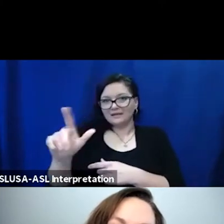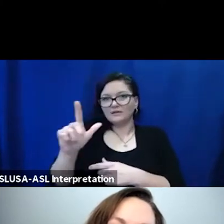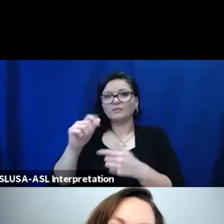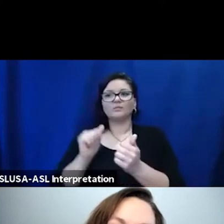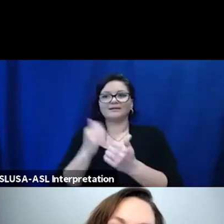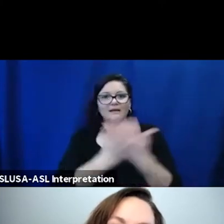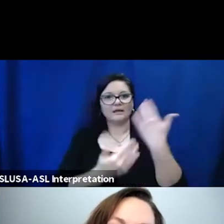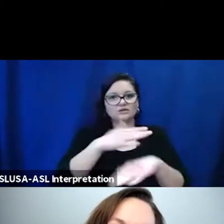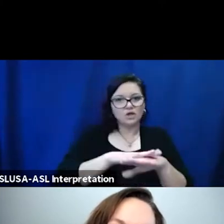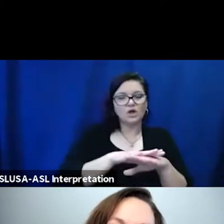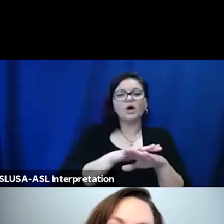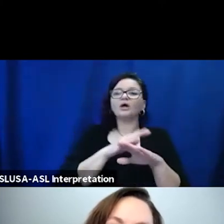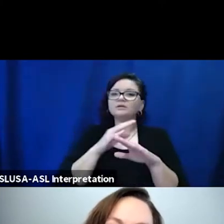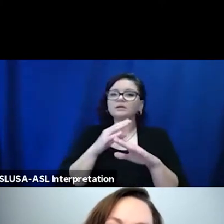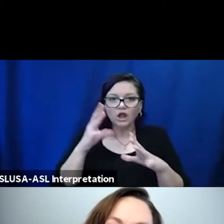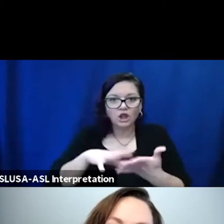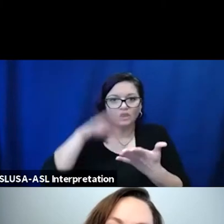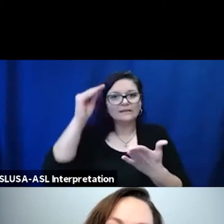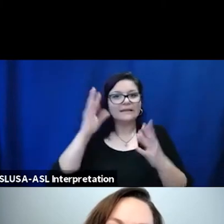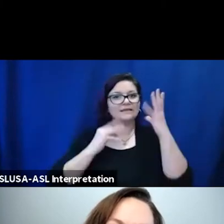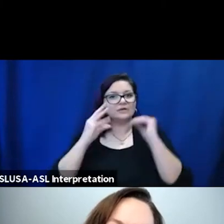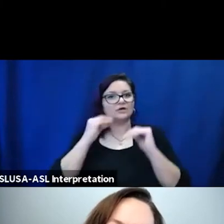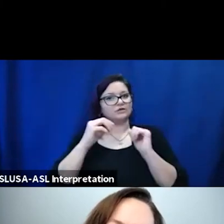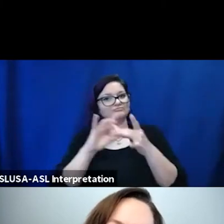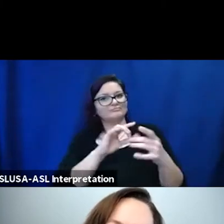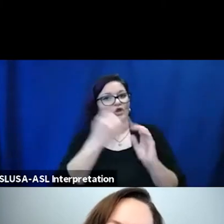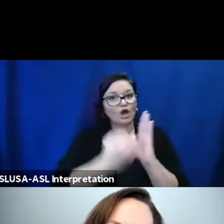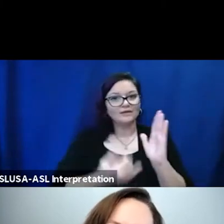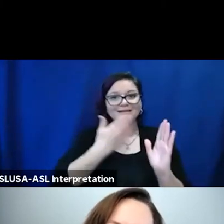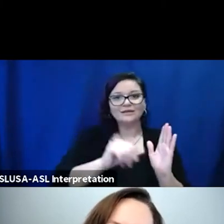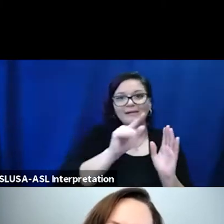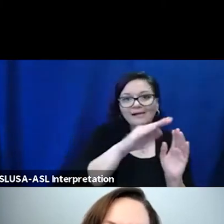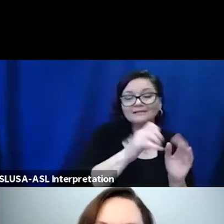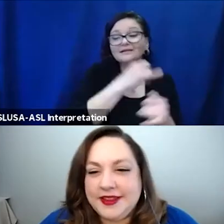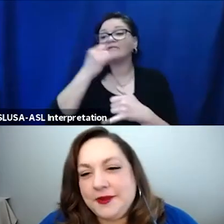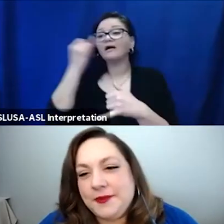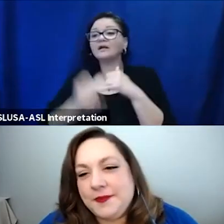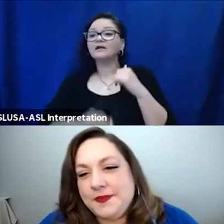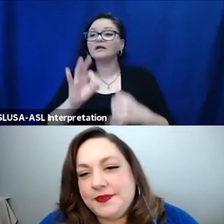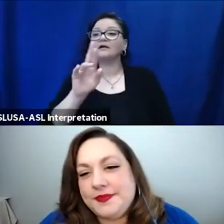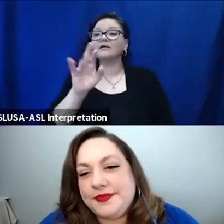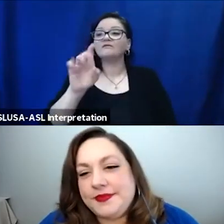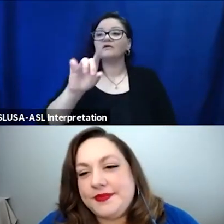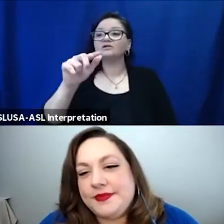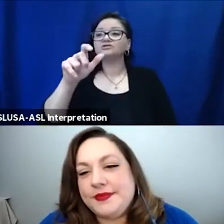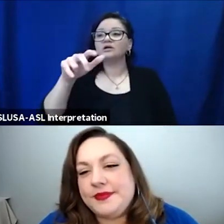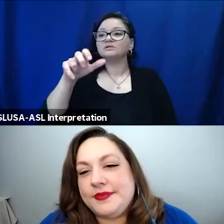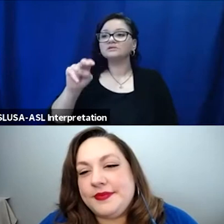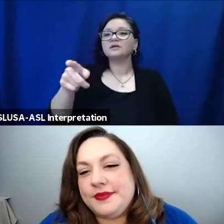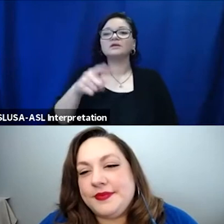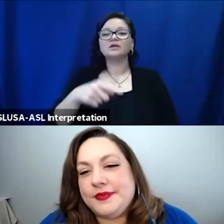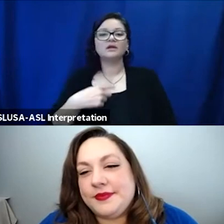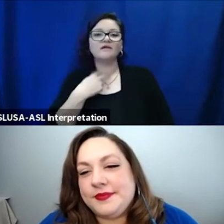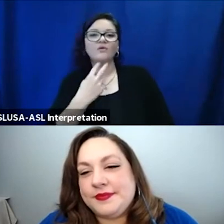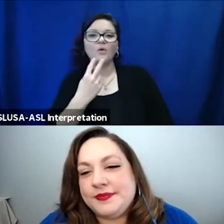cultural arts learning experiences. Thanks, Alice. And finally, Fred Johnson is a vocal